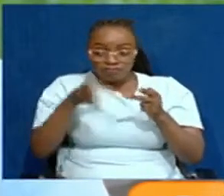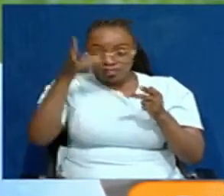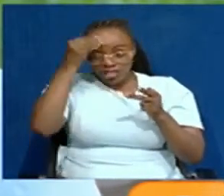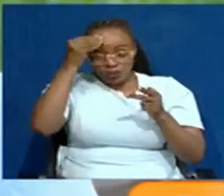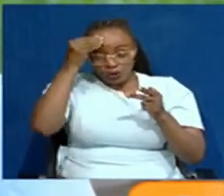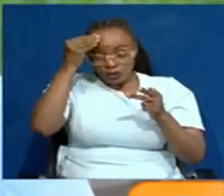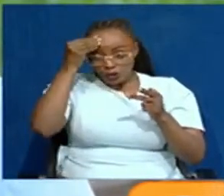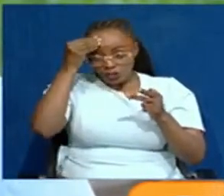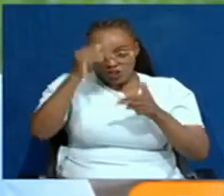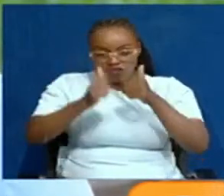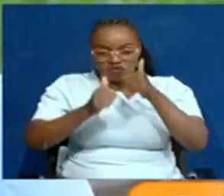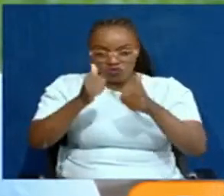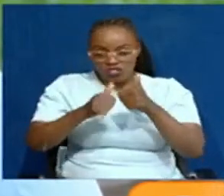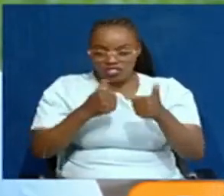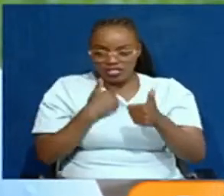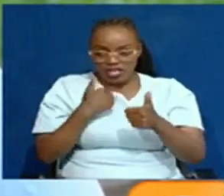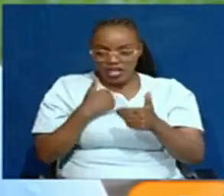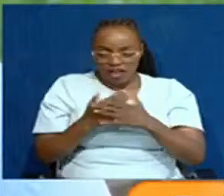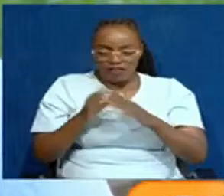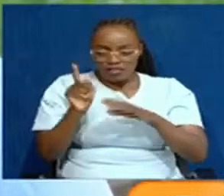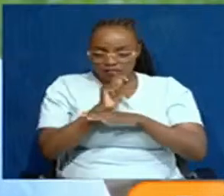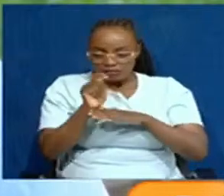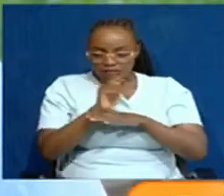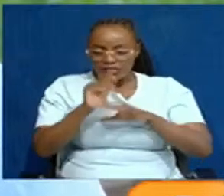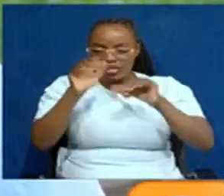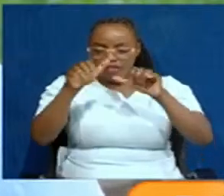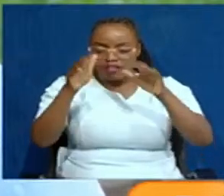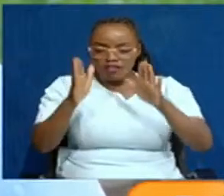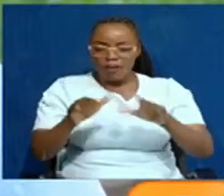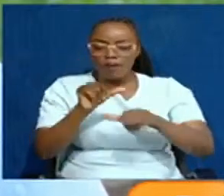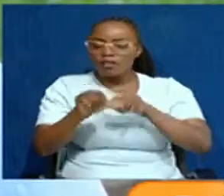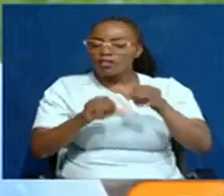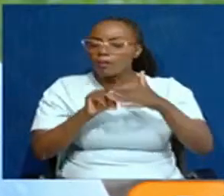education, that is training the farmers on